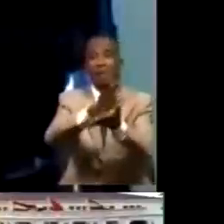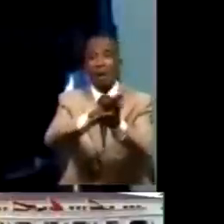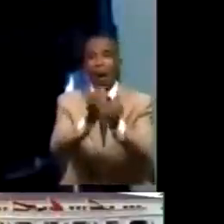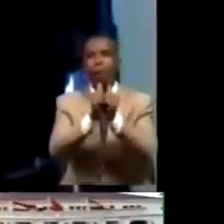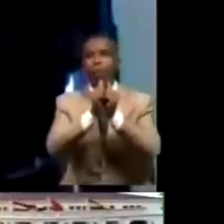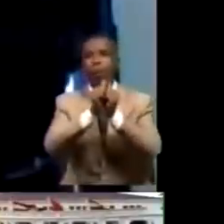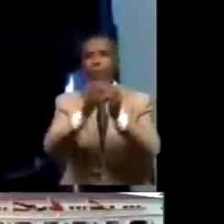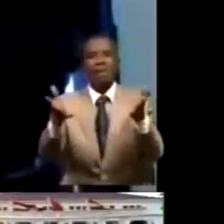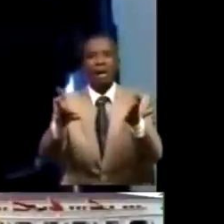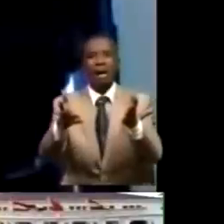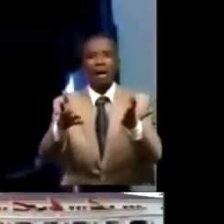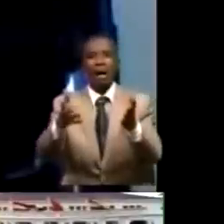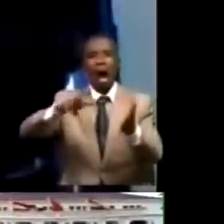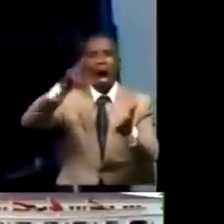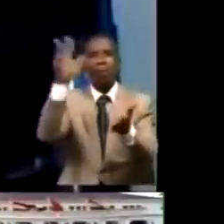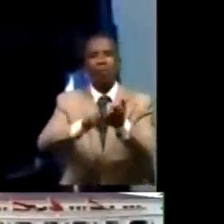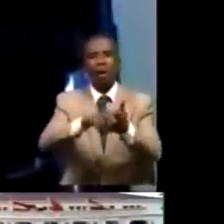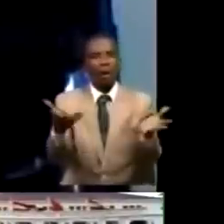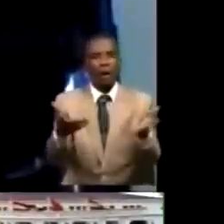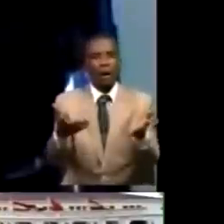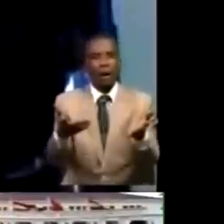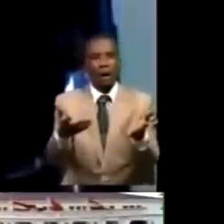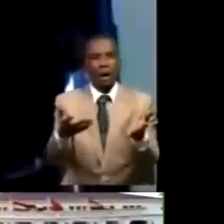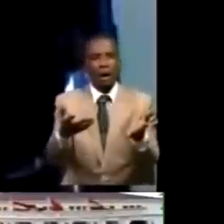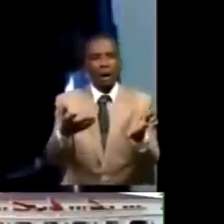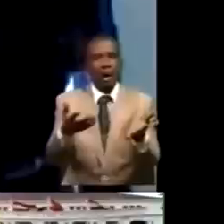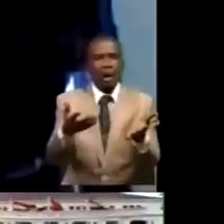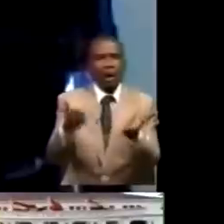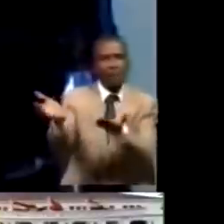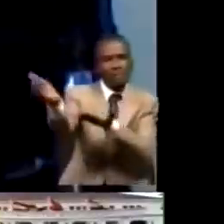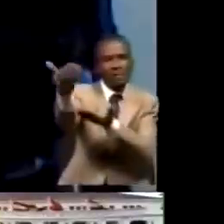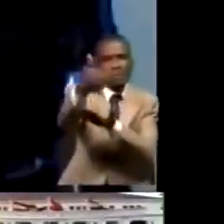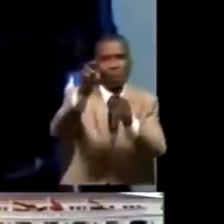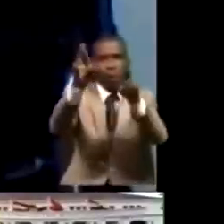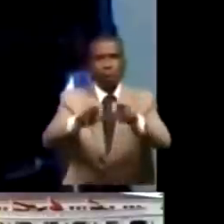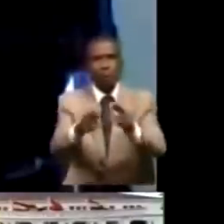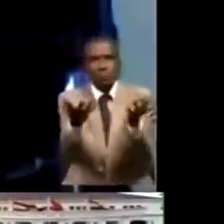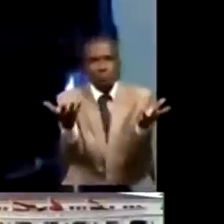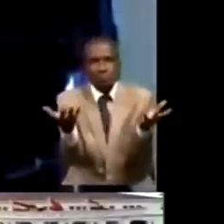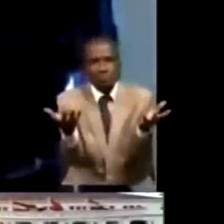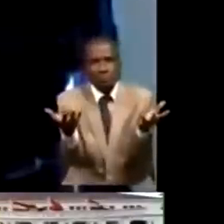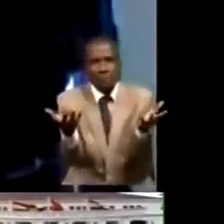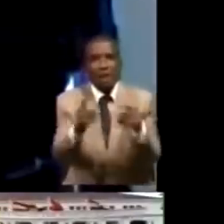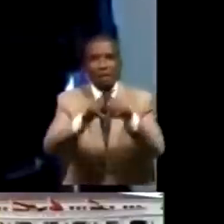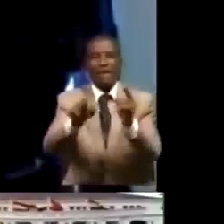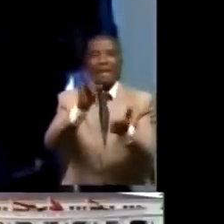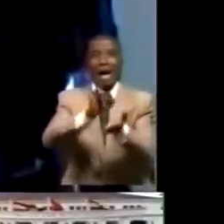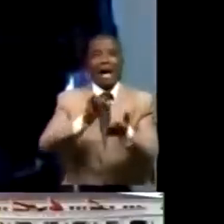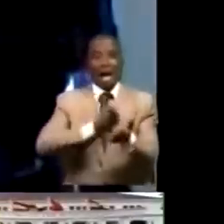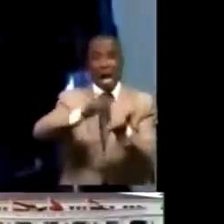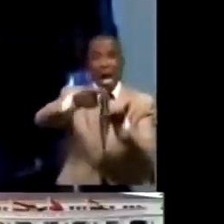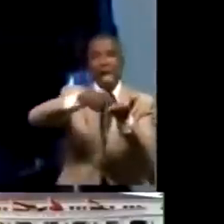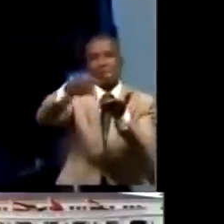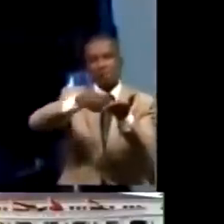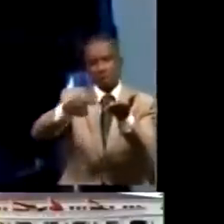without any confirmation of the constituency results that make up that summary. But I signed that one.